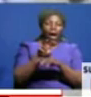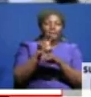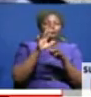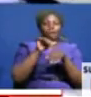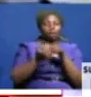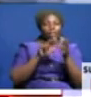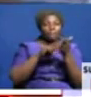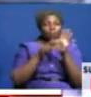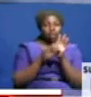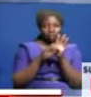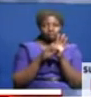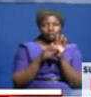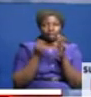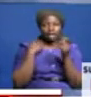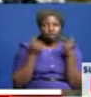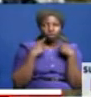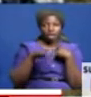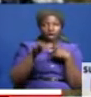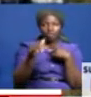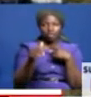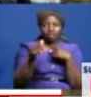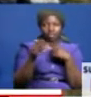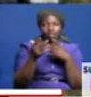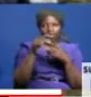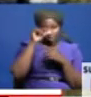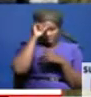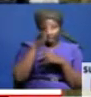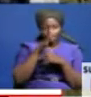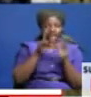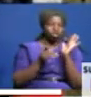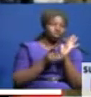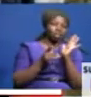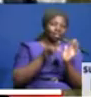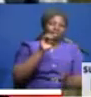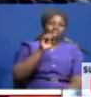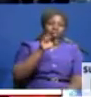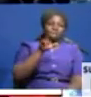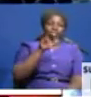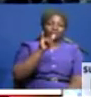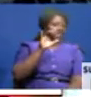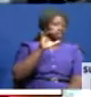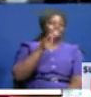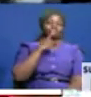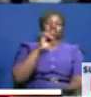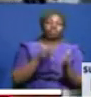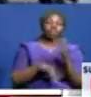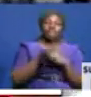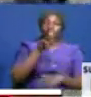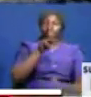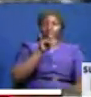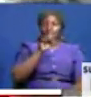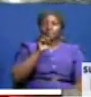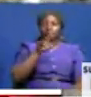Deputy Dr. Kericho County Governor Dr. Erick Mutai said the Kimologit Water project